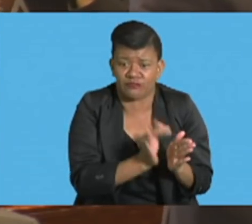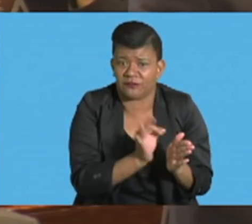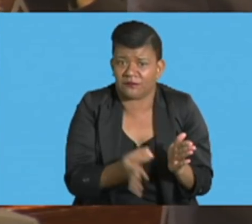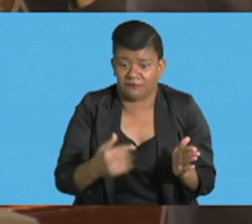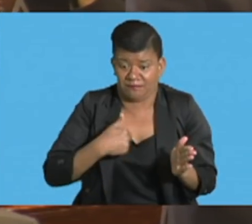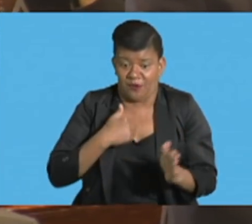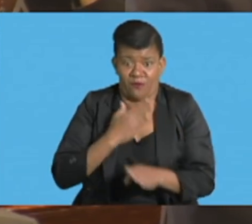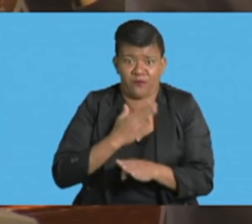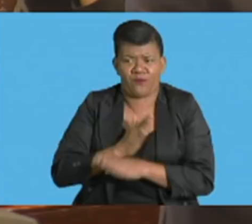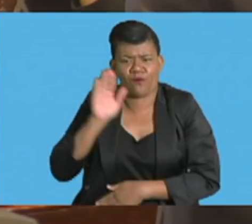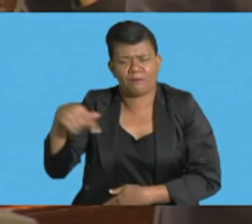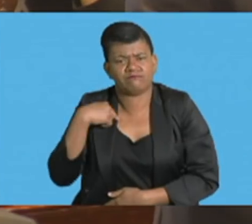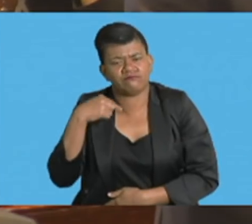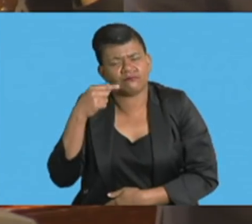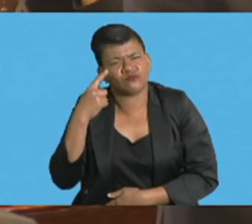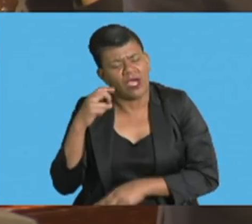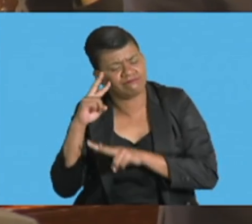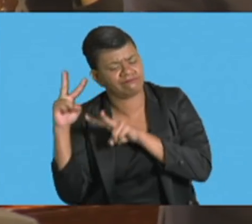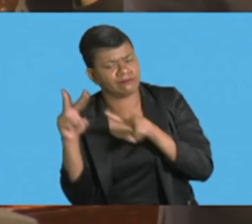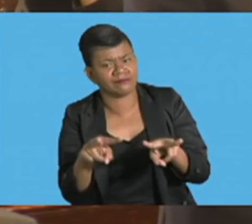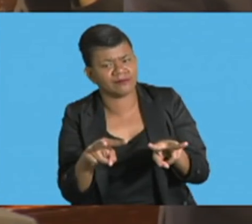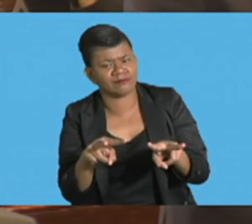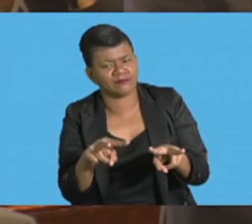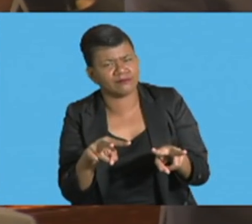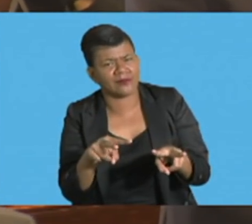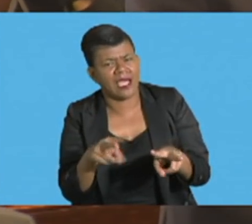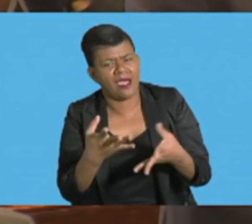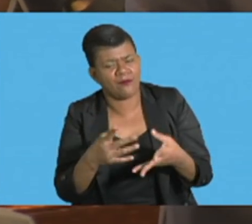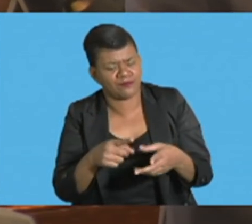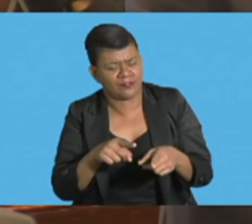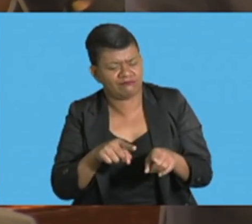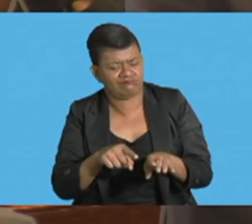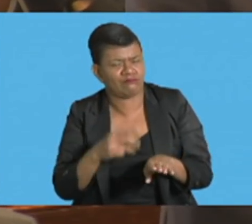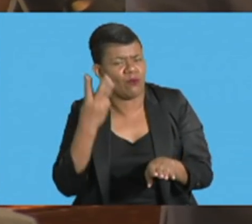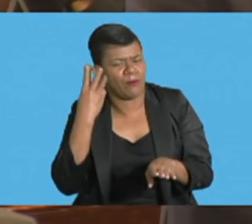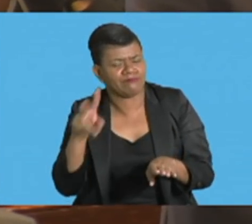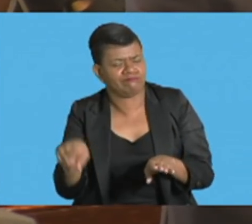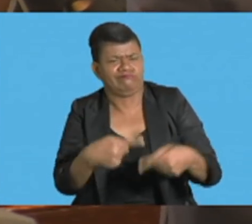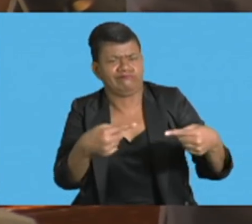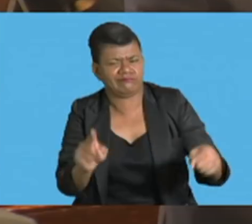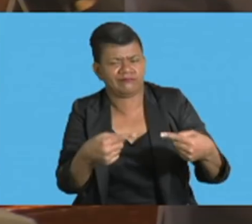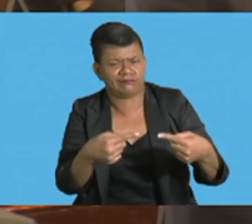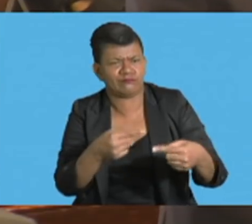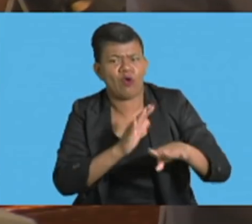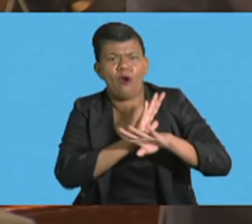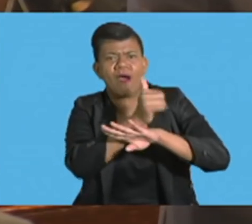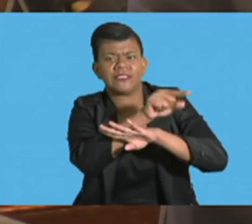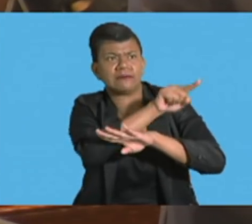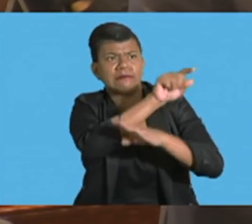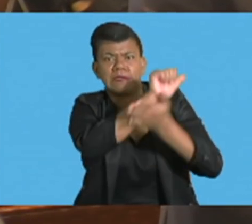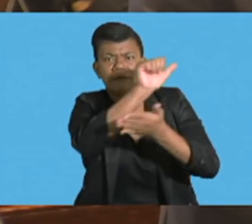industry's effectiveness in a competitive global market and abroad to strengthen the reputation of Fijian